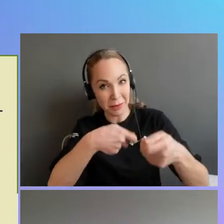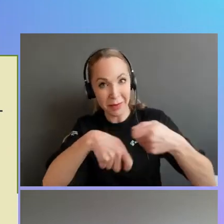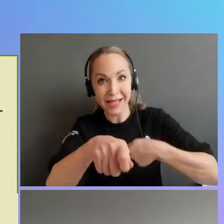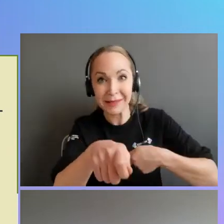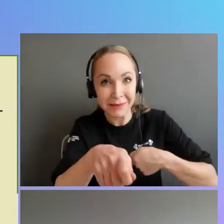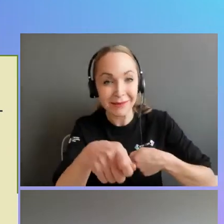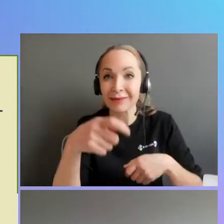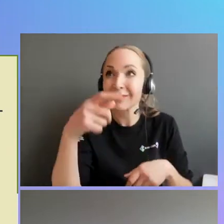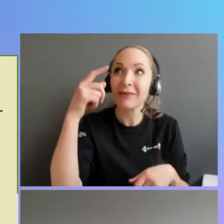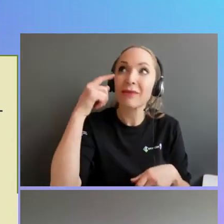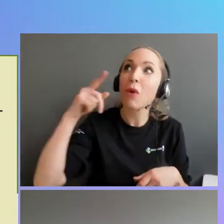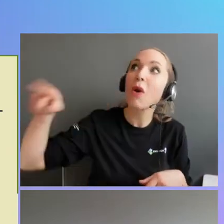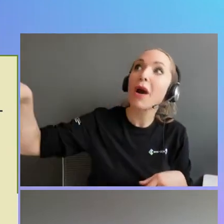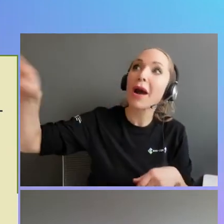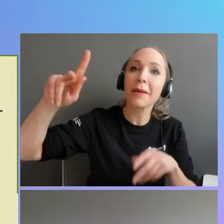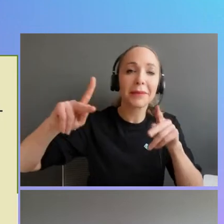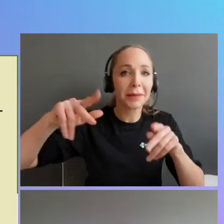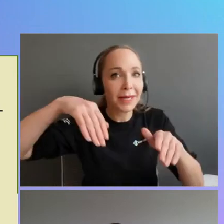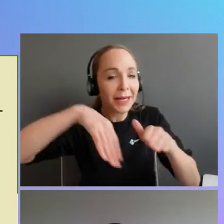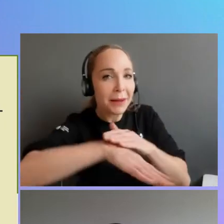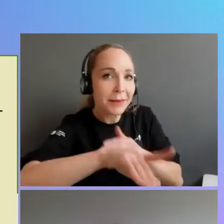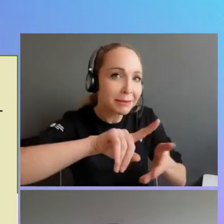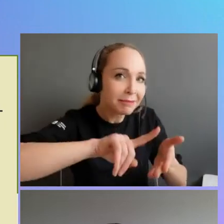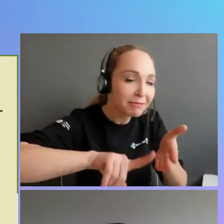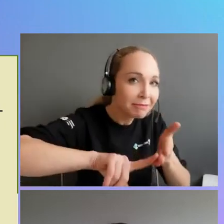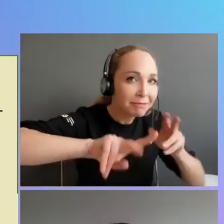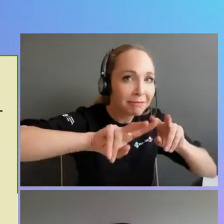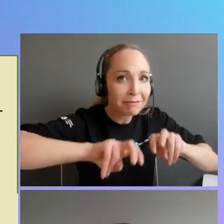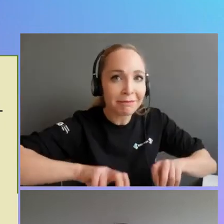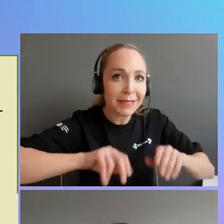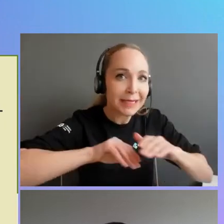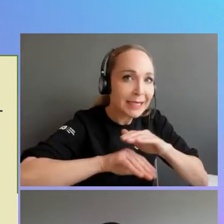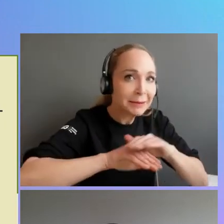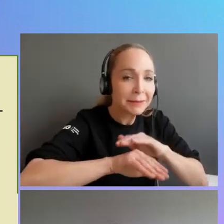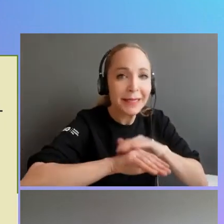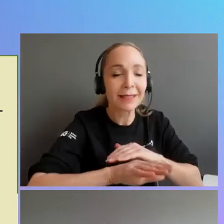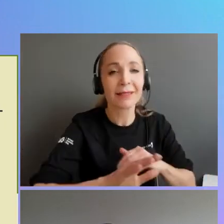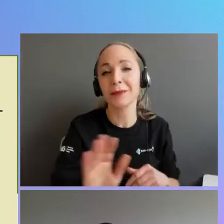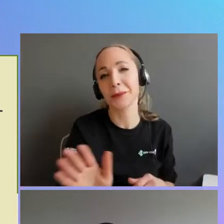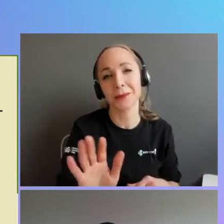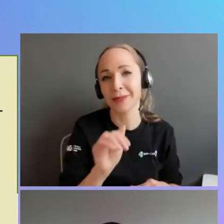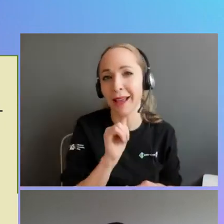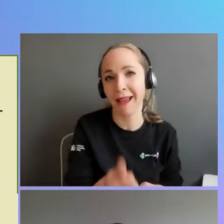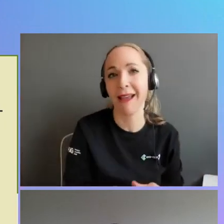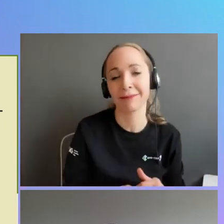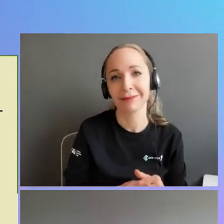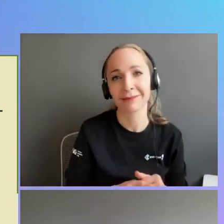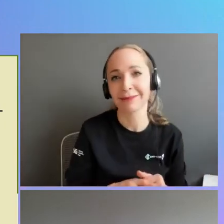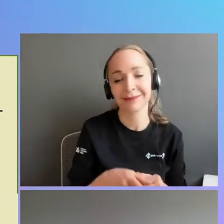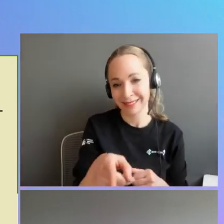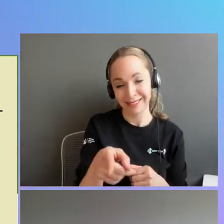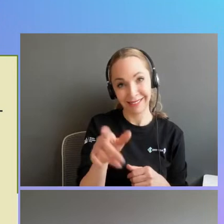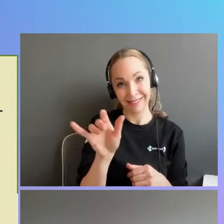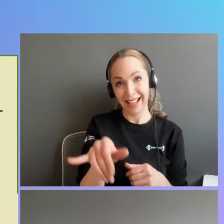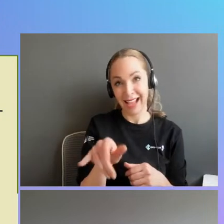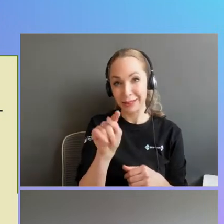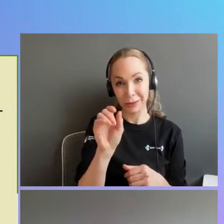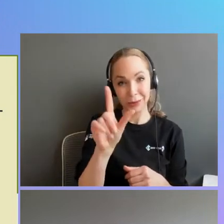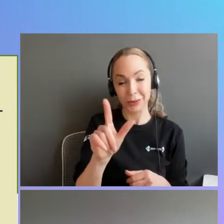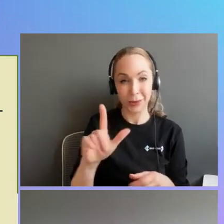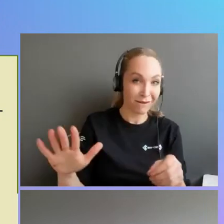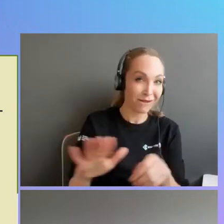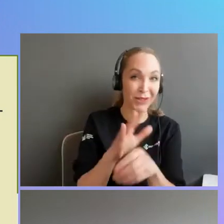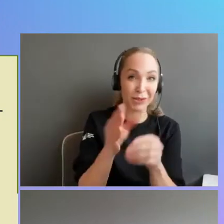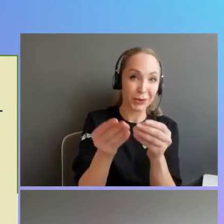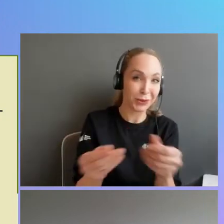audits. This is not a replacement. This is not the full solution. This is something to go